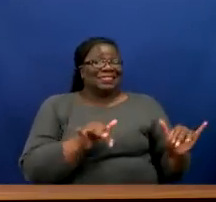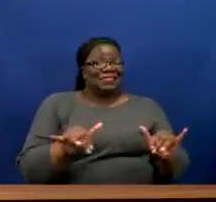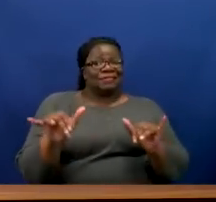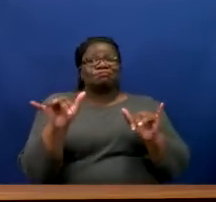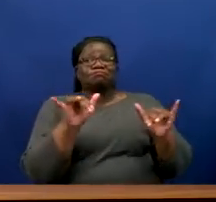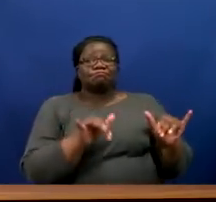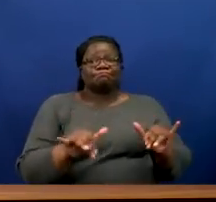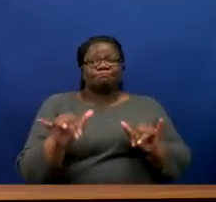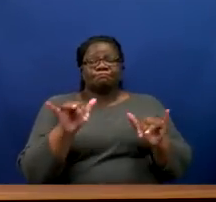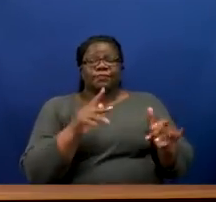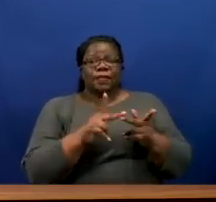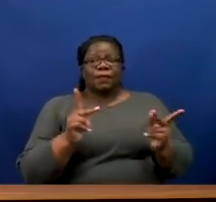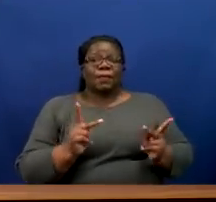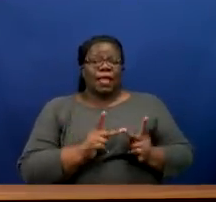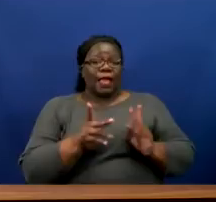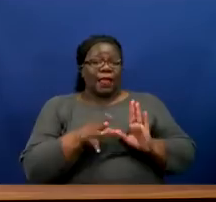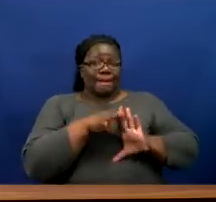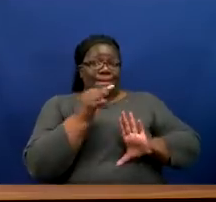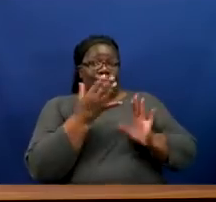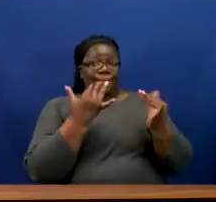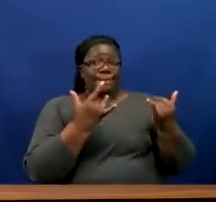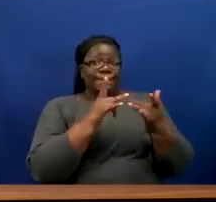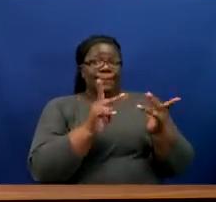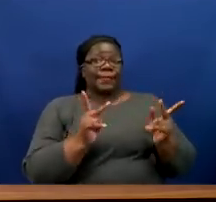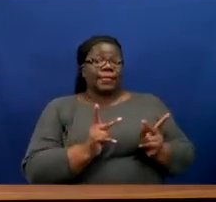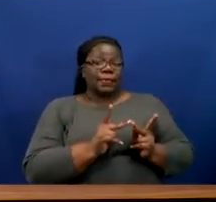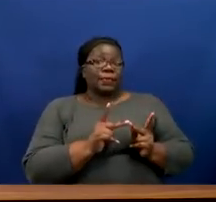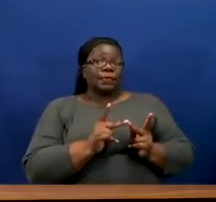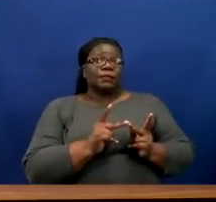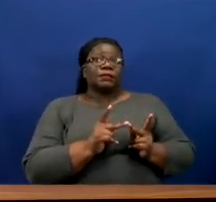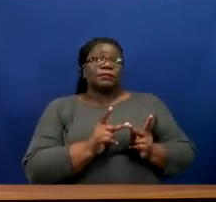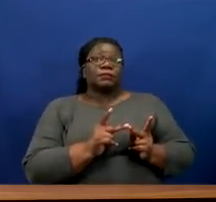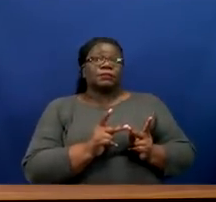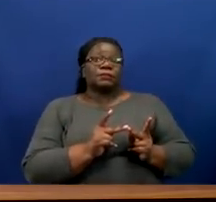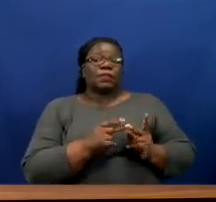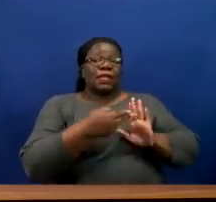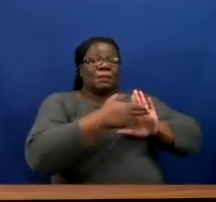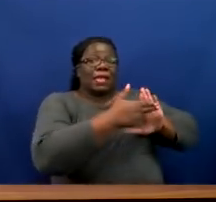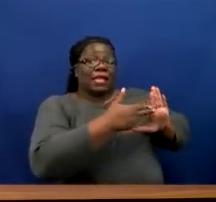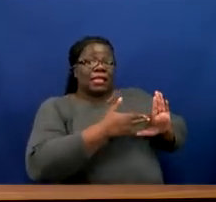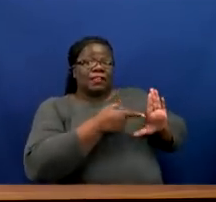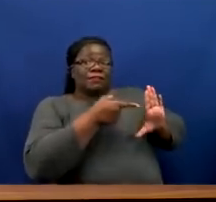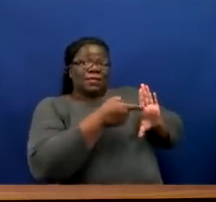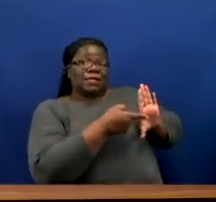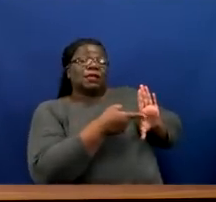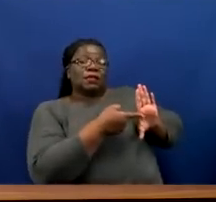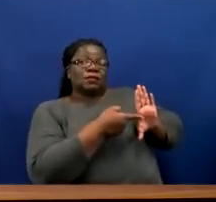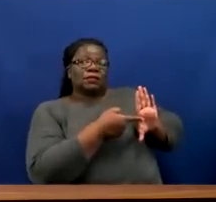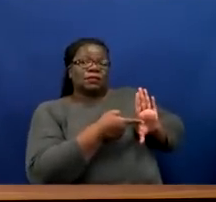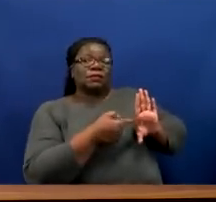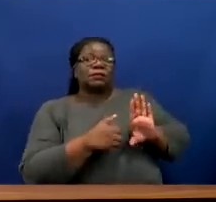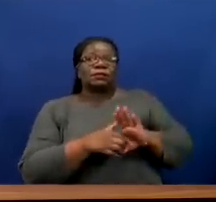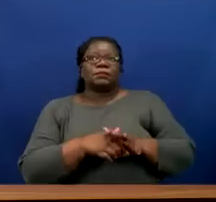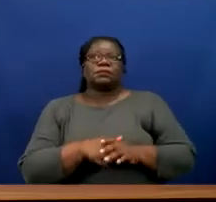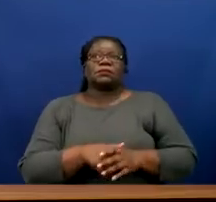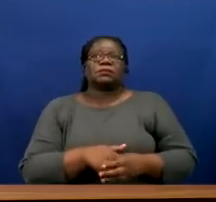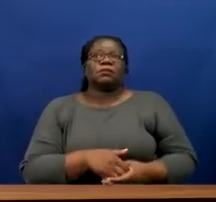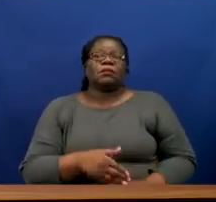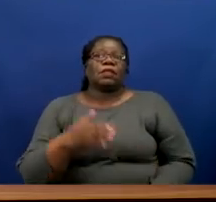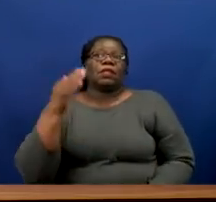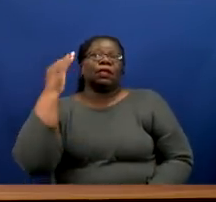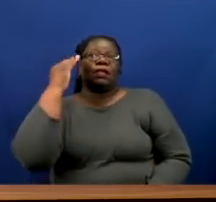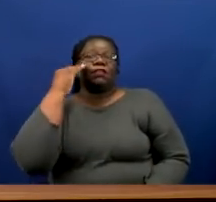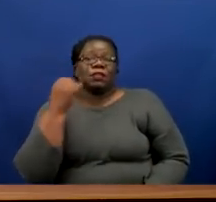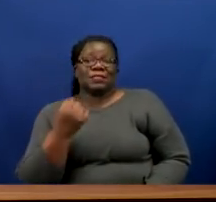spot. I have chosen this place to put my name there, says the latter verses. I'm going to put my name there. Y'all know if